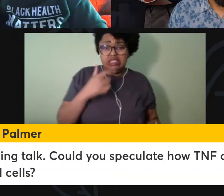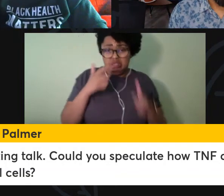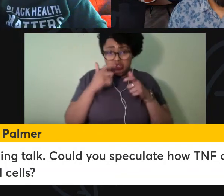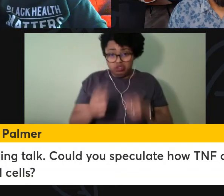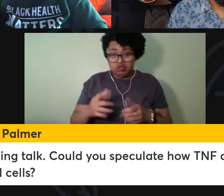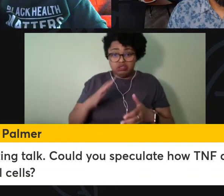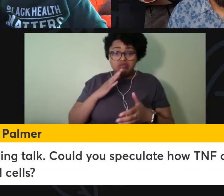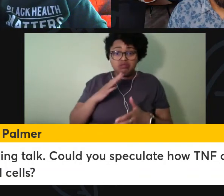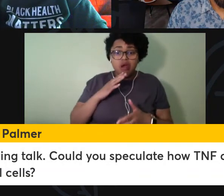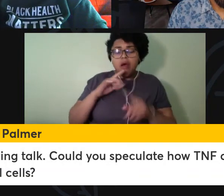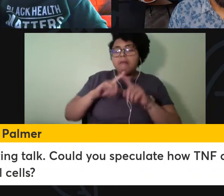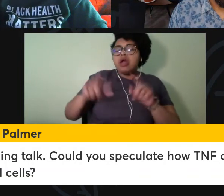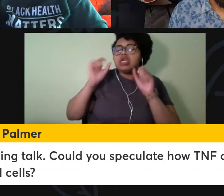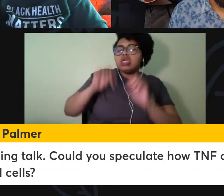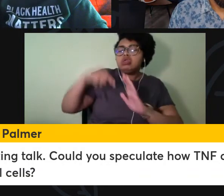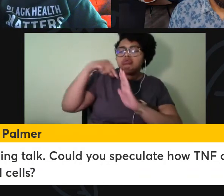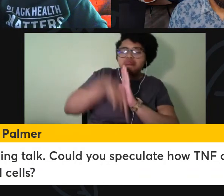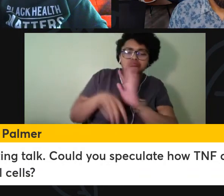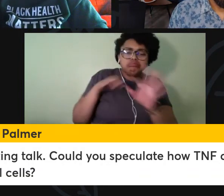impact bone marrow stromal cells?